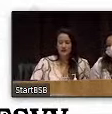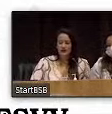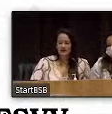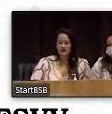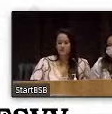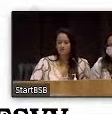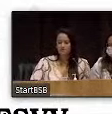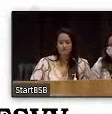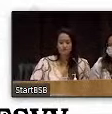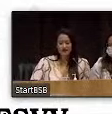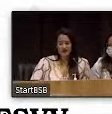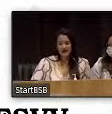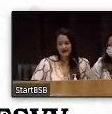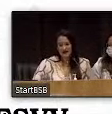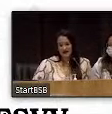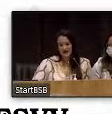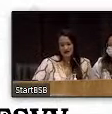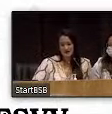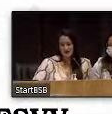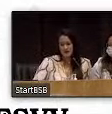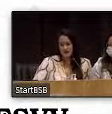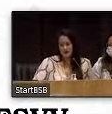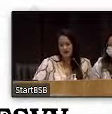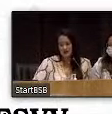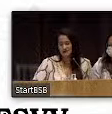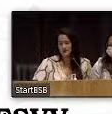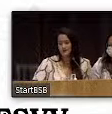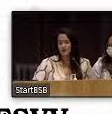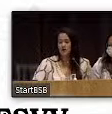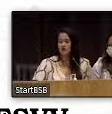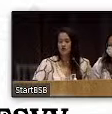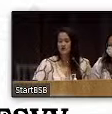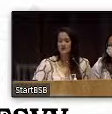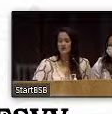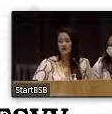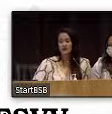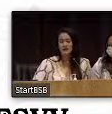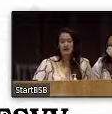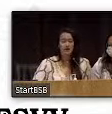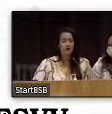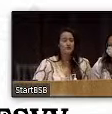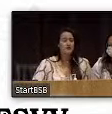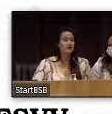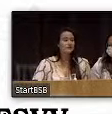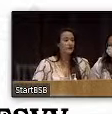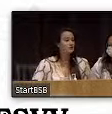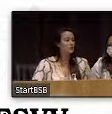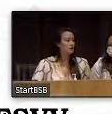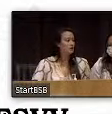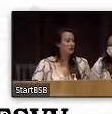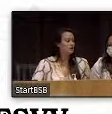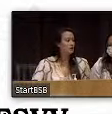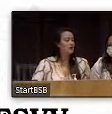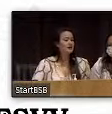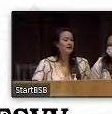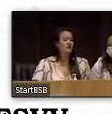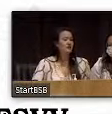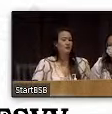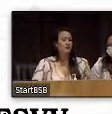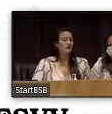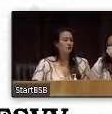According to our average days of hospitalization, we observed